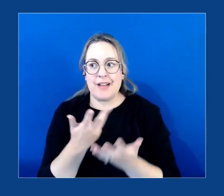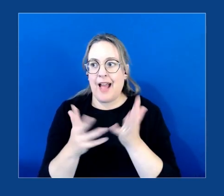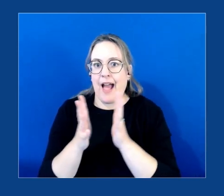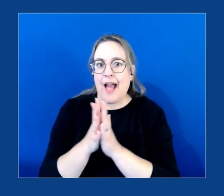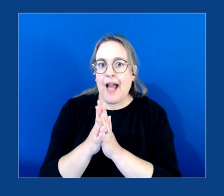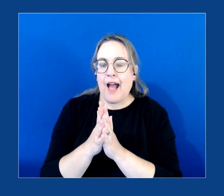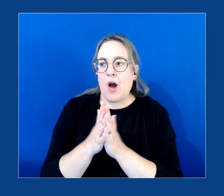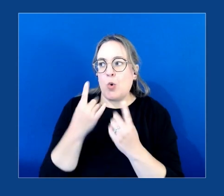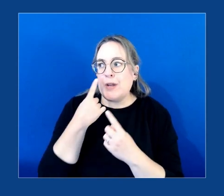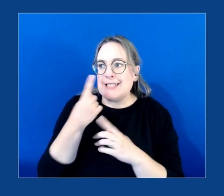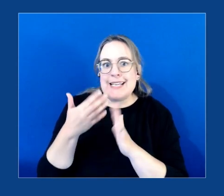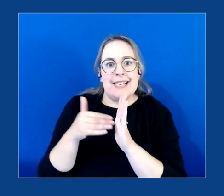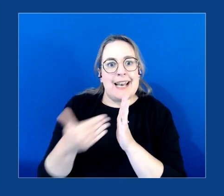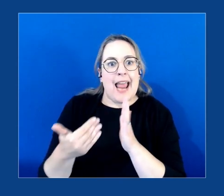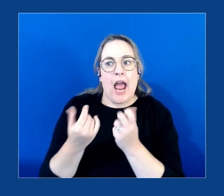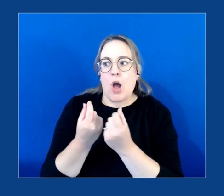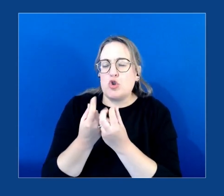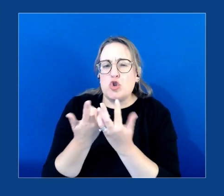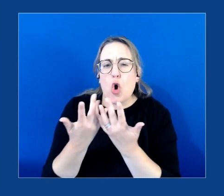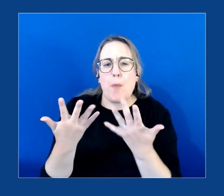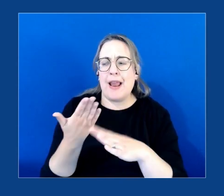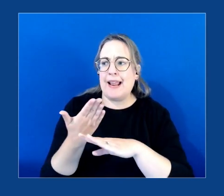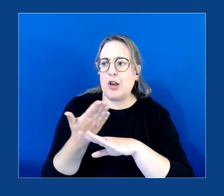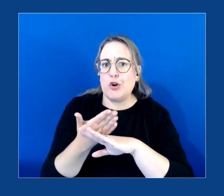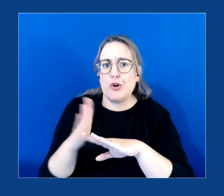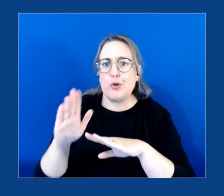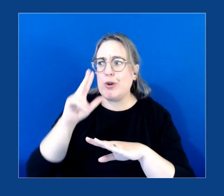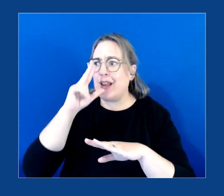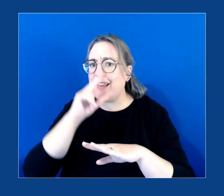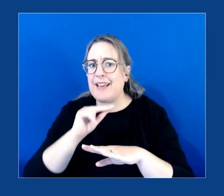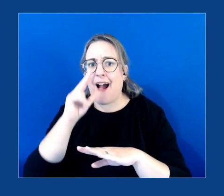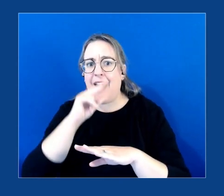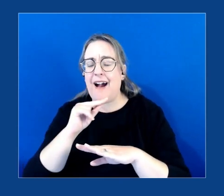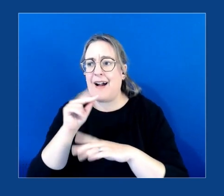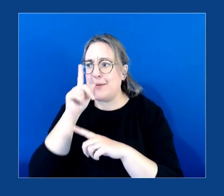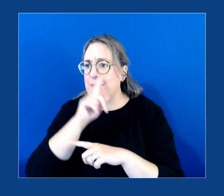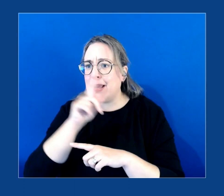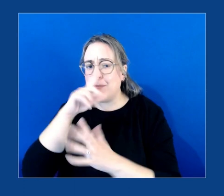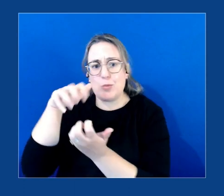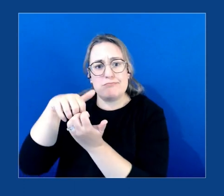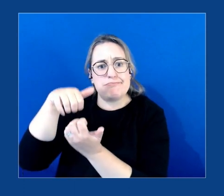wonderful young scholars, both Indigenous and non-Indigenous.